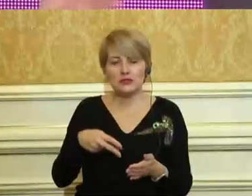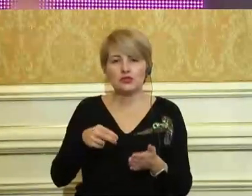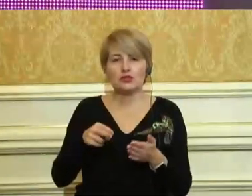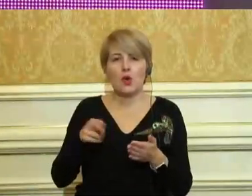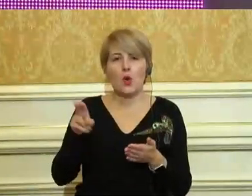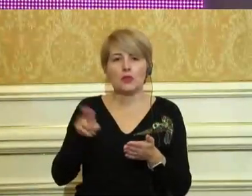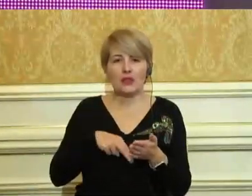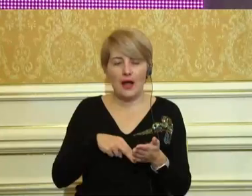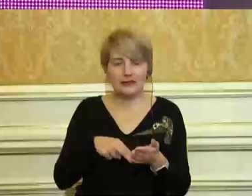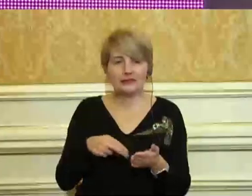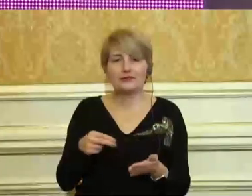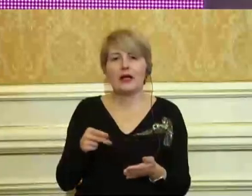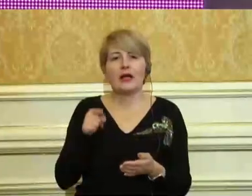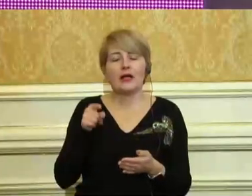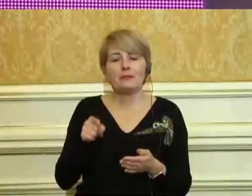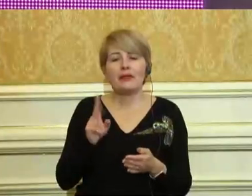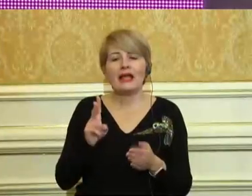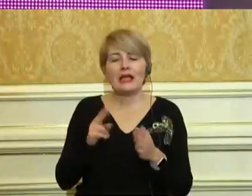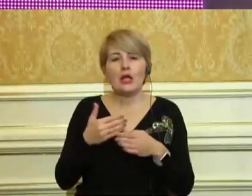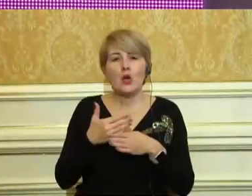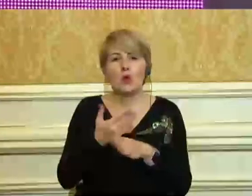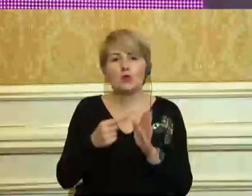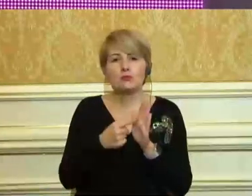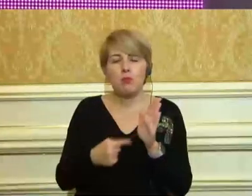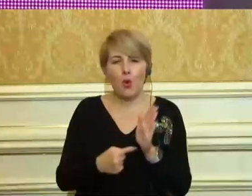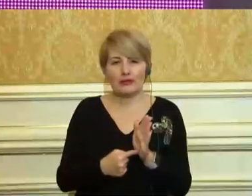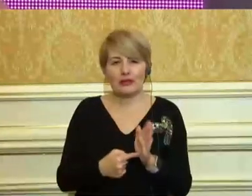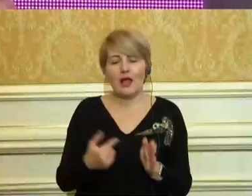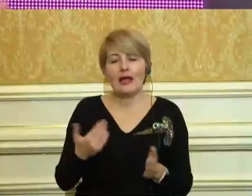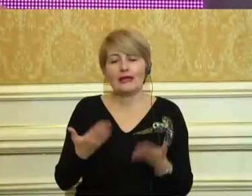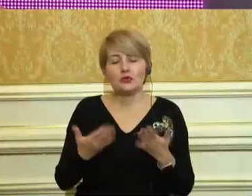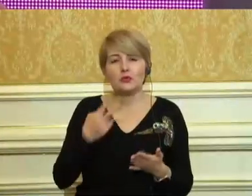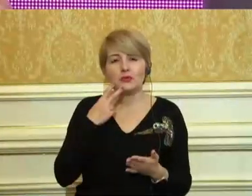doctors. So, well, they should have the highest salary. So, well, what about the